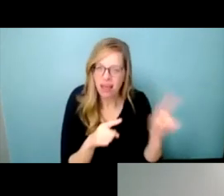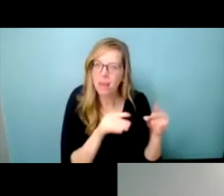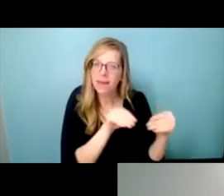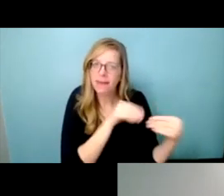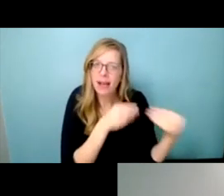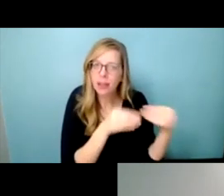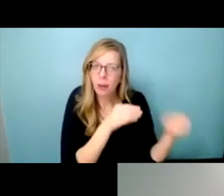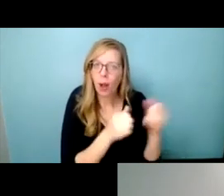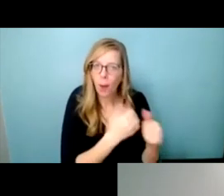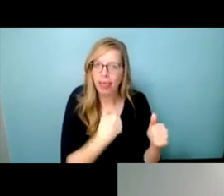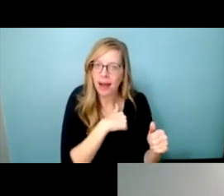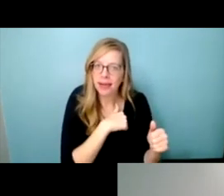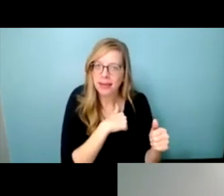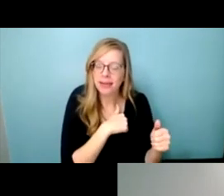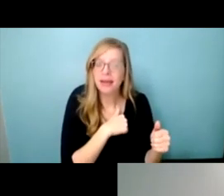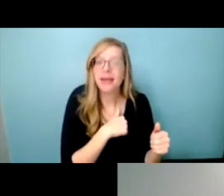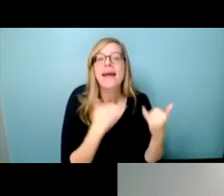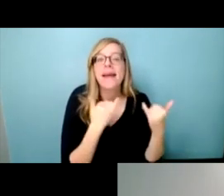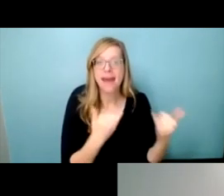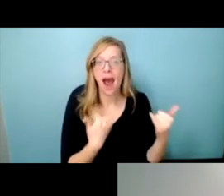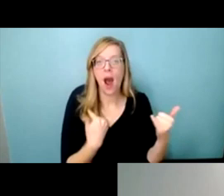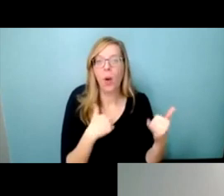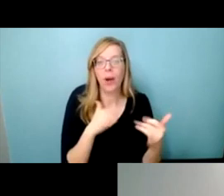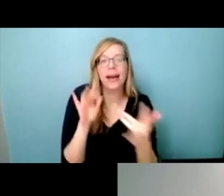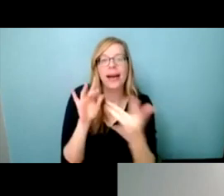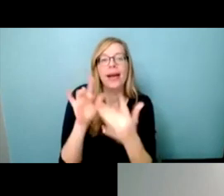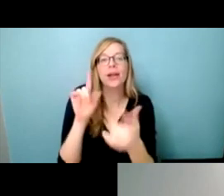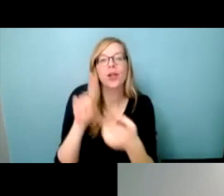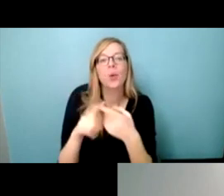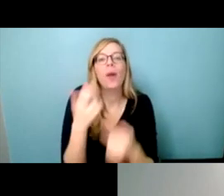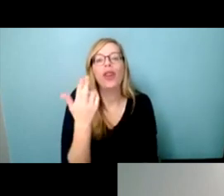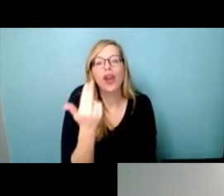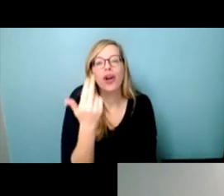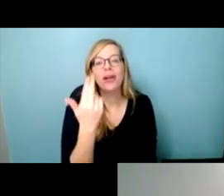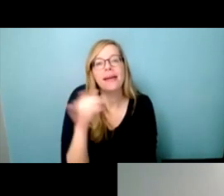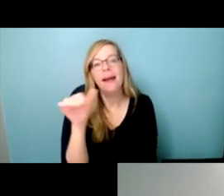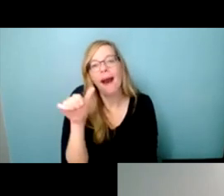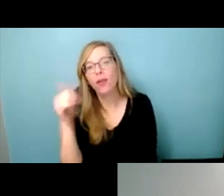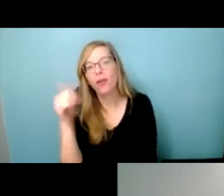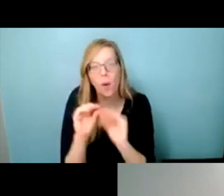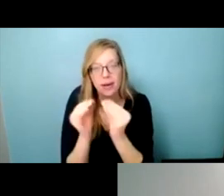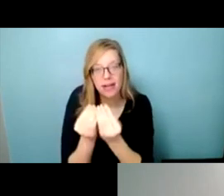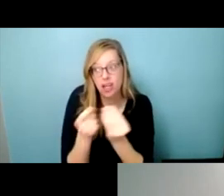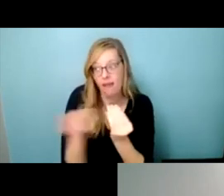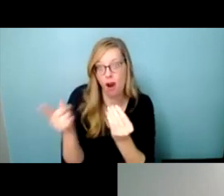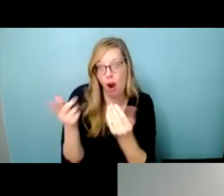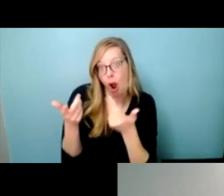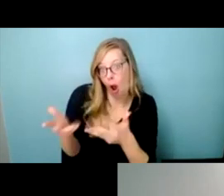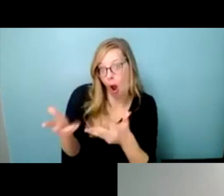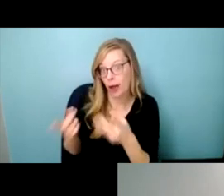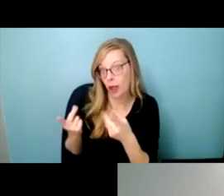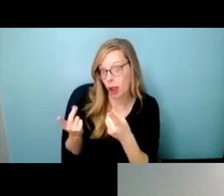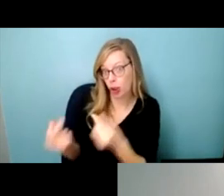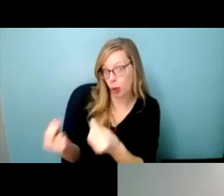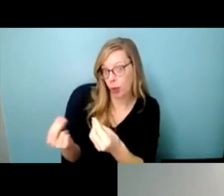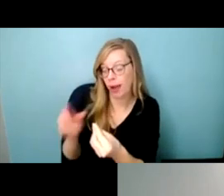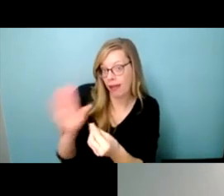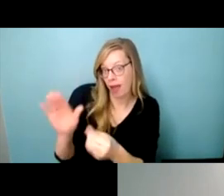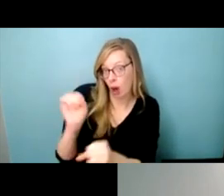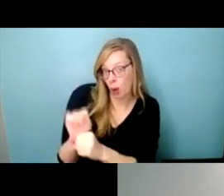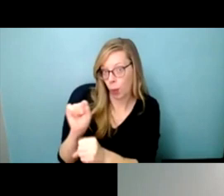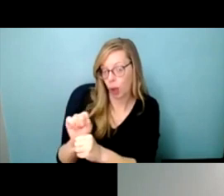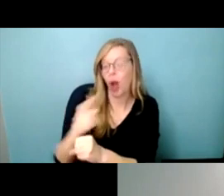us. And now we're connecting to 13 organizations that are already doing that work. And we're going to be writing a report to support